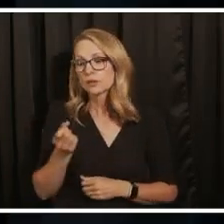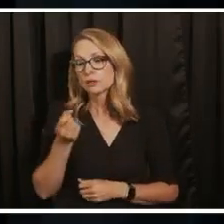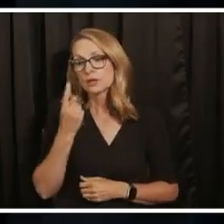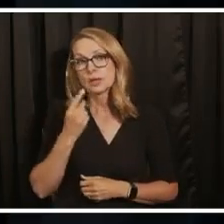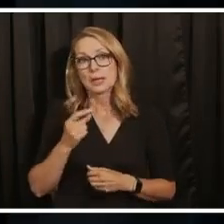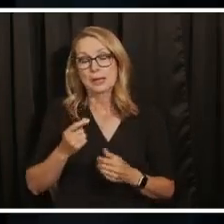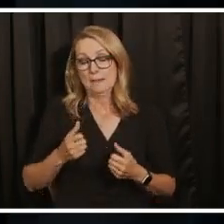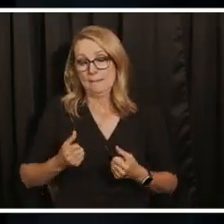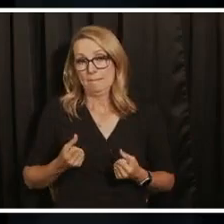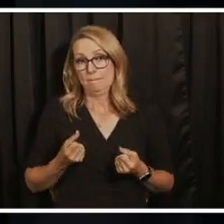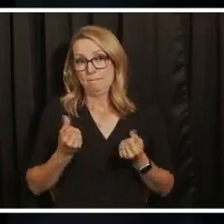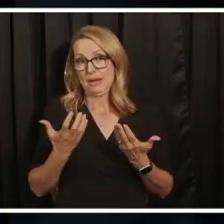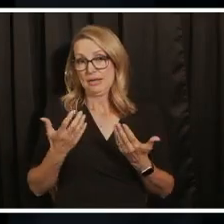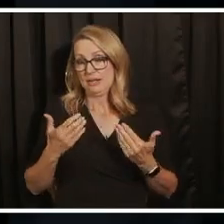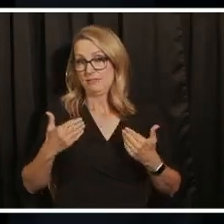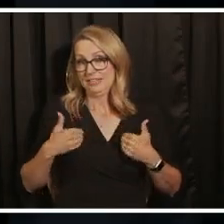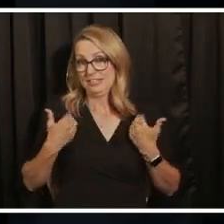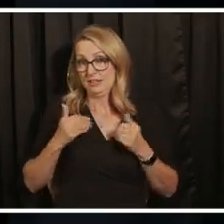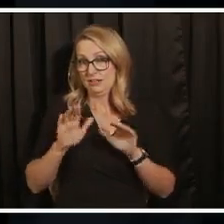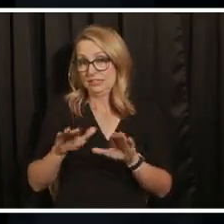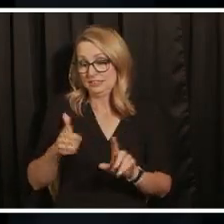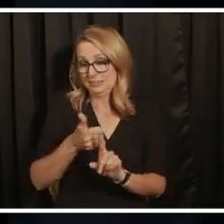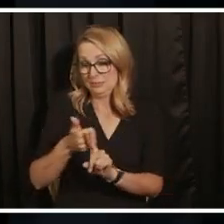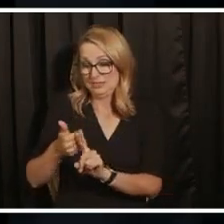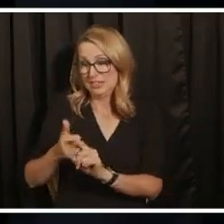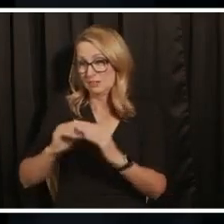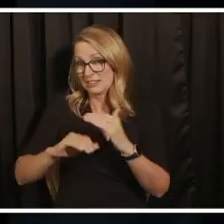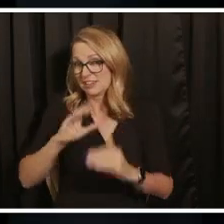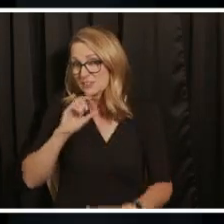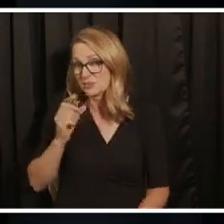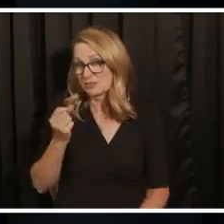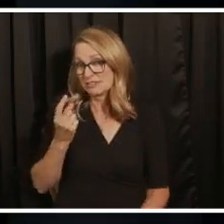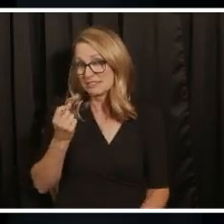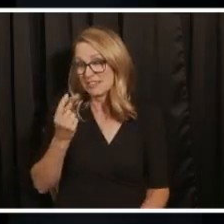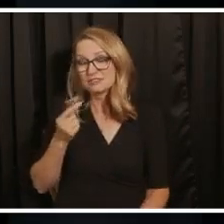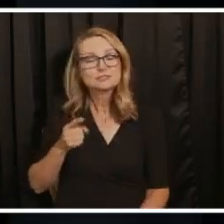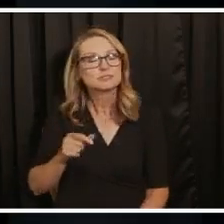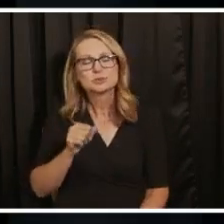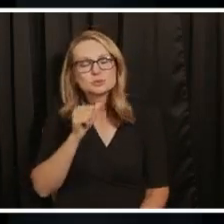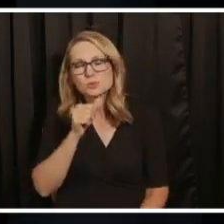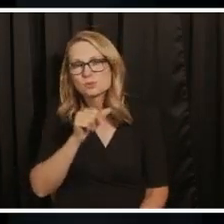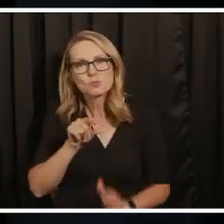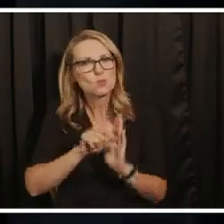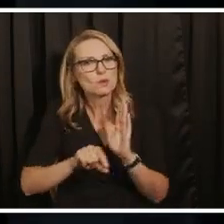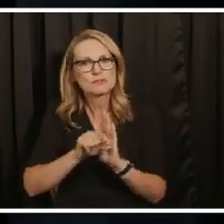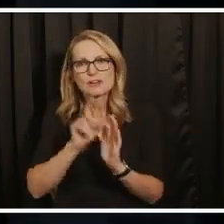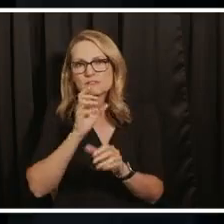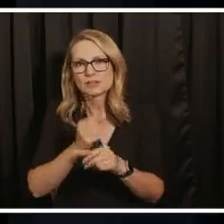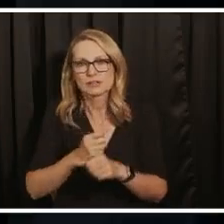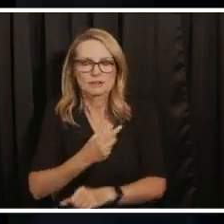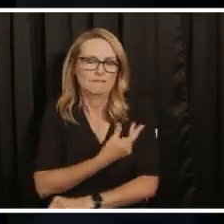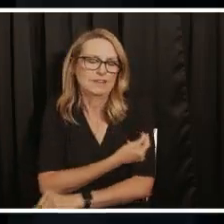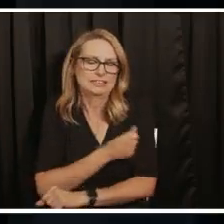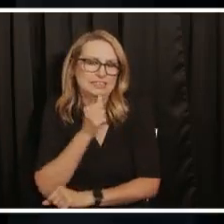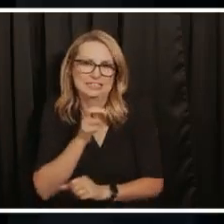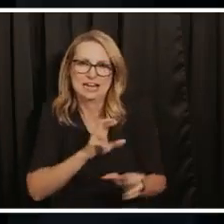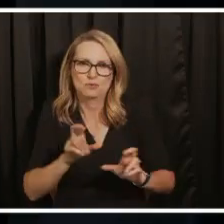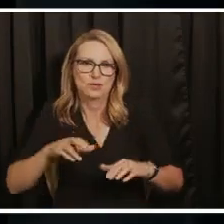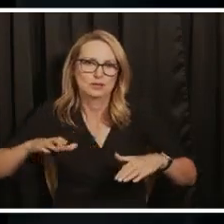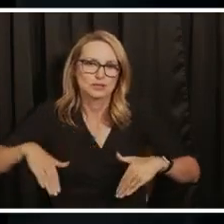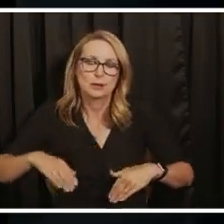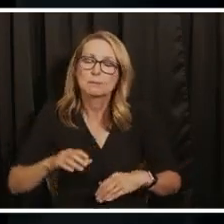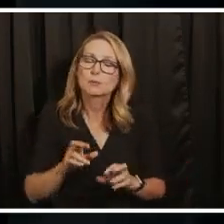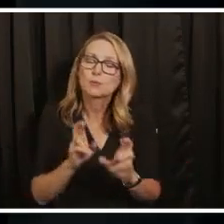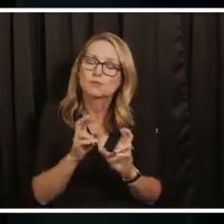those 11 and under, are not yet eligible for vaccination. We hope that comes